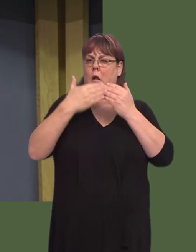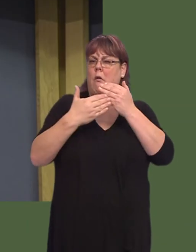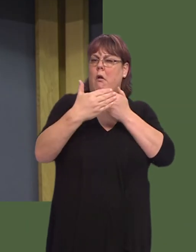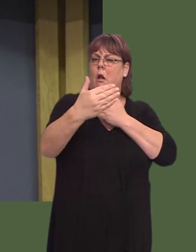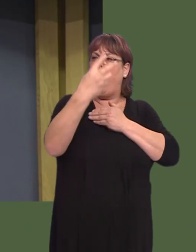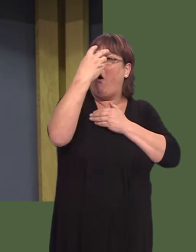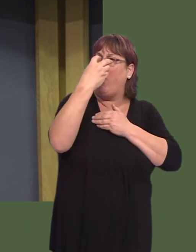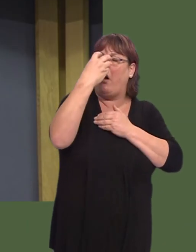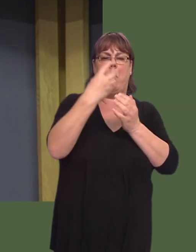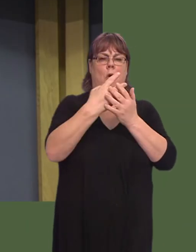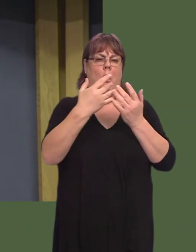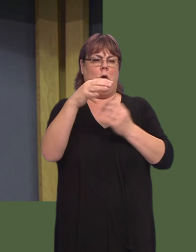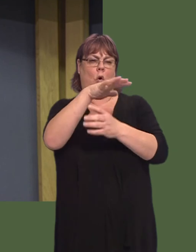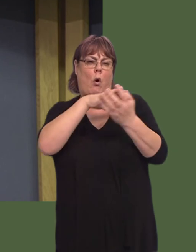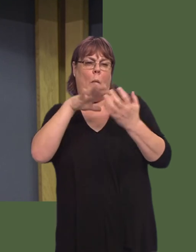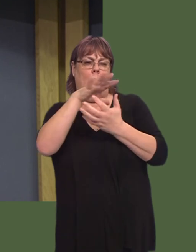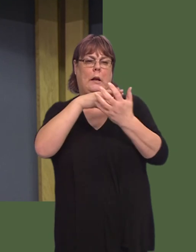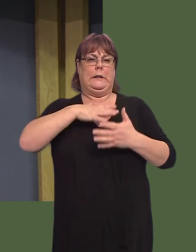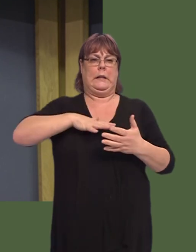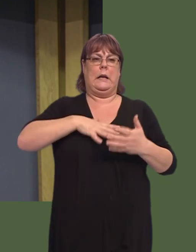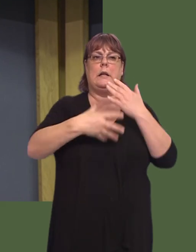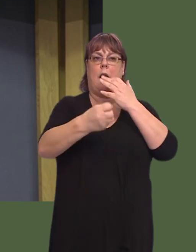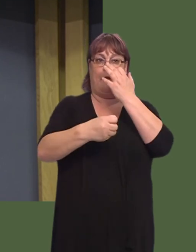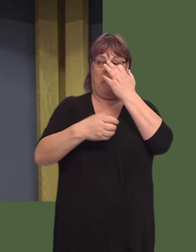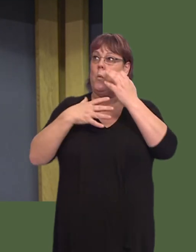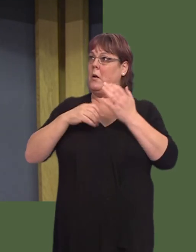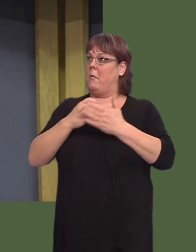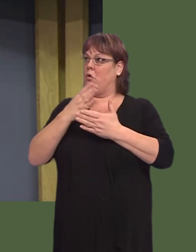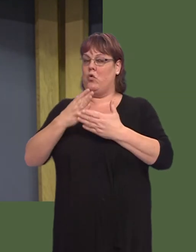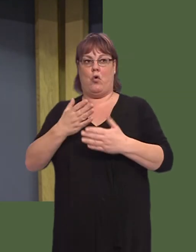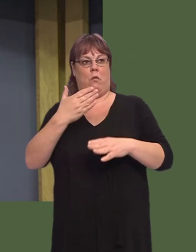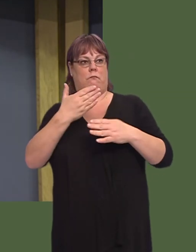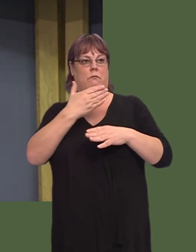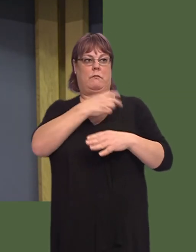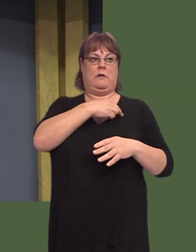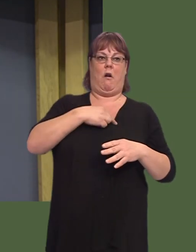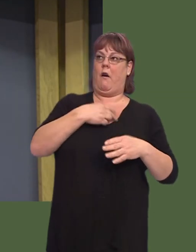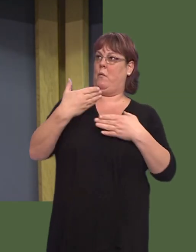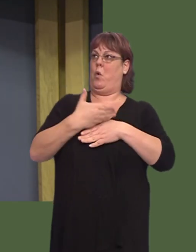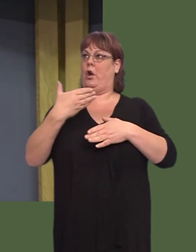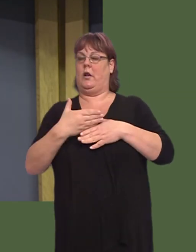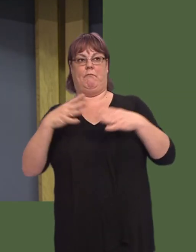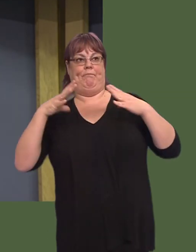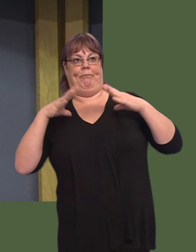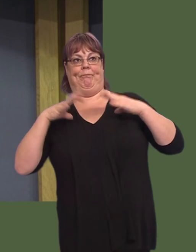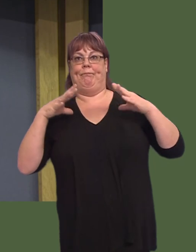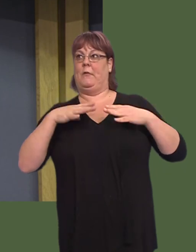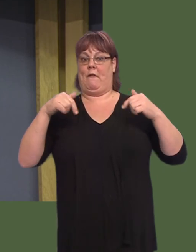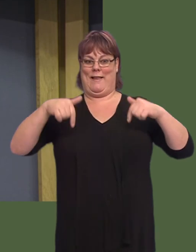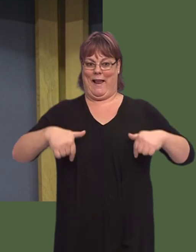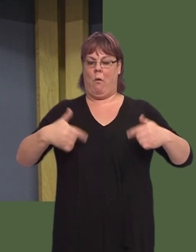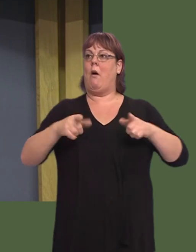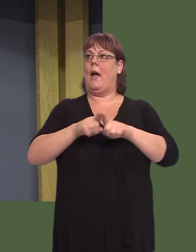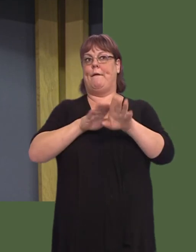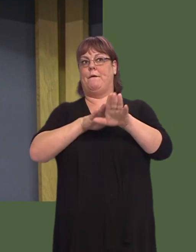longer, many with complex needs, we know that it's crucial to ensure that we have a workforce ready for now and in the future. Recently,